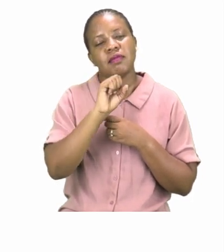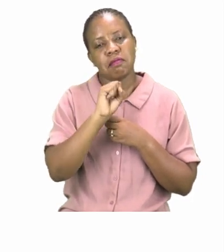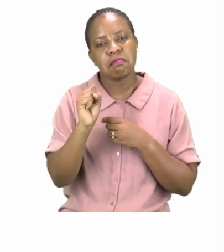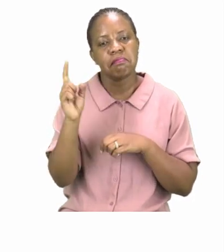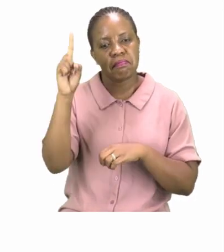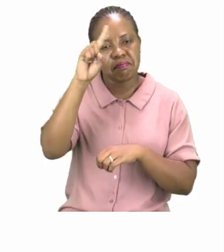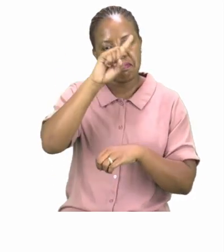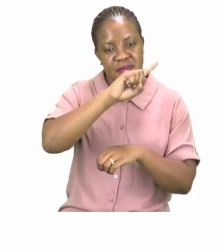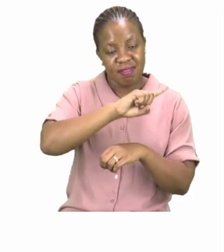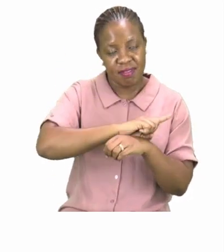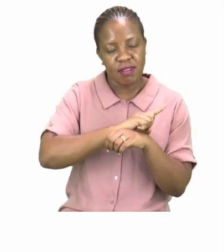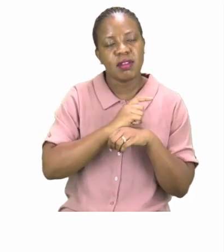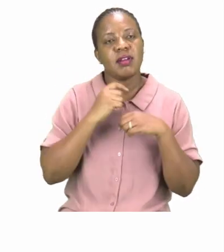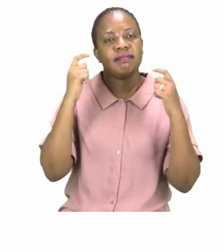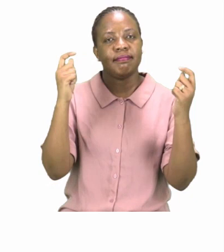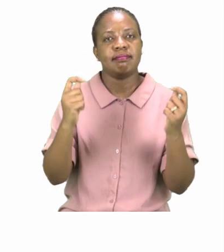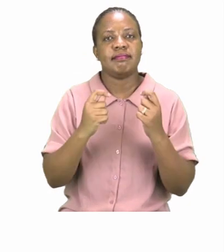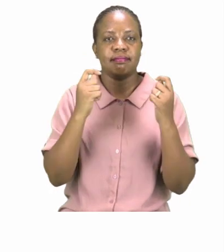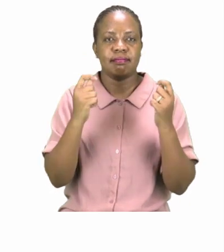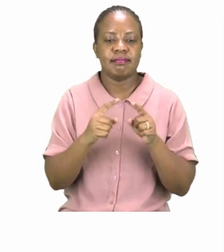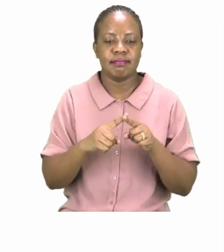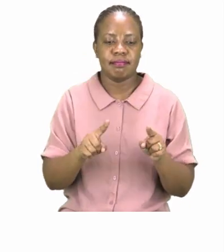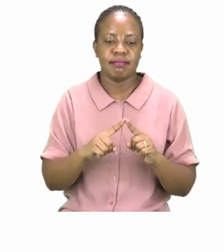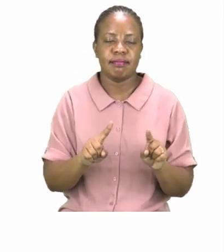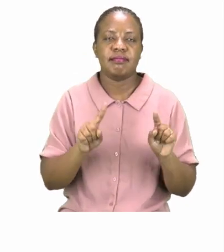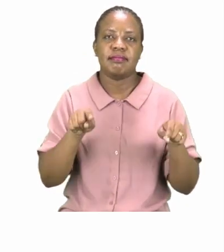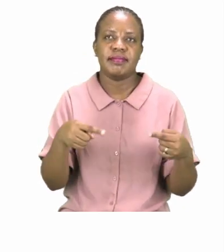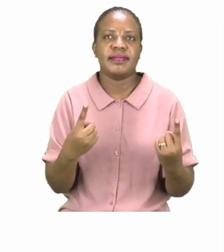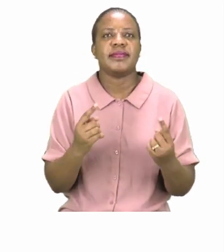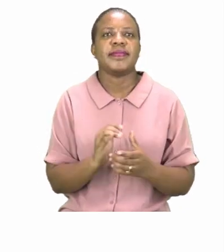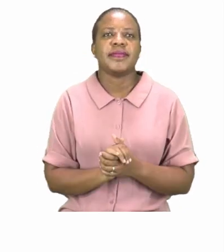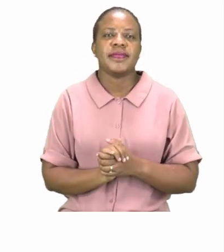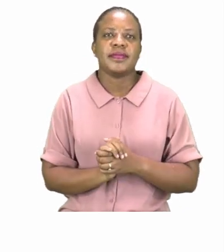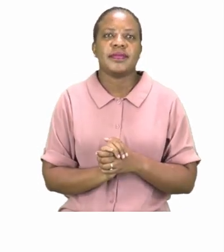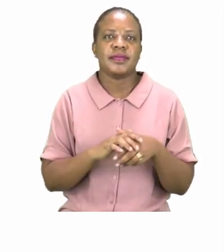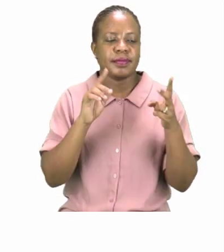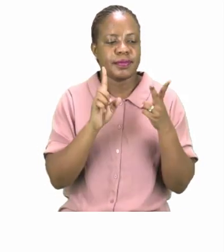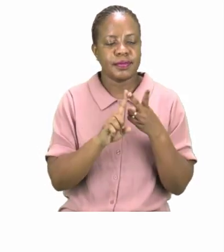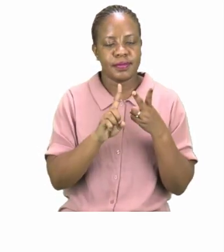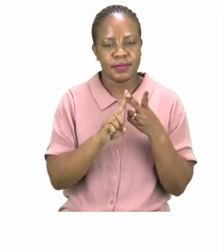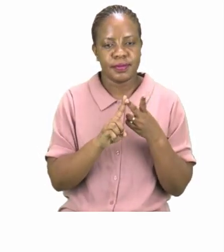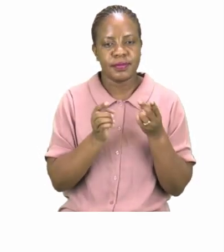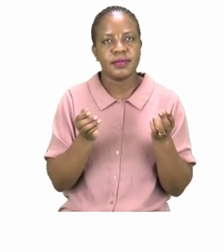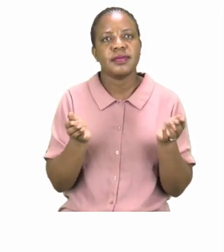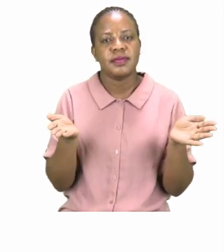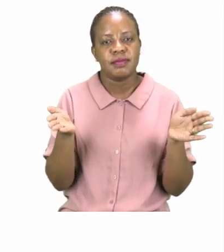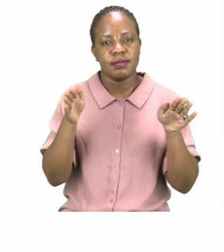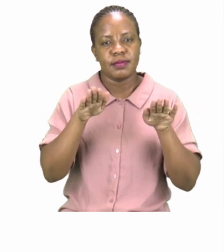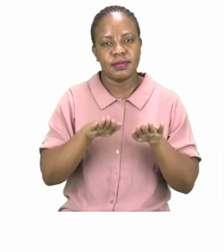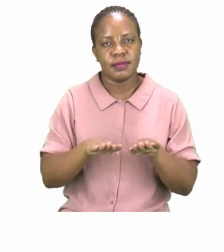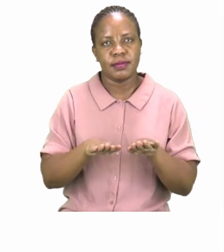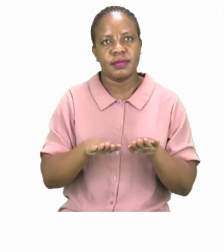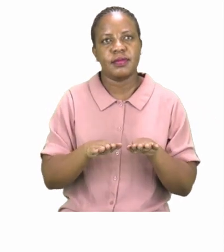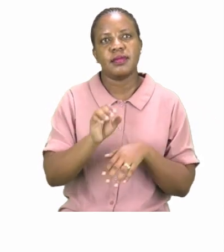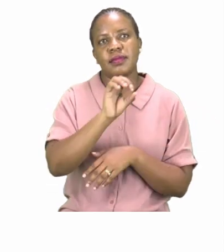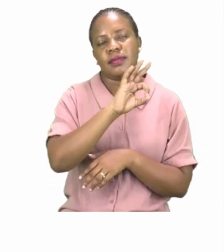Festivals. Very good. The second word is funerals.